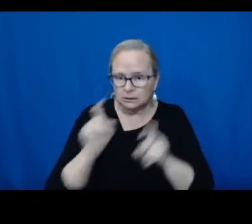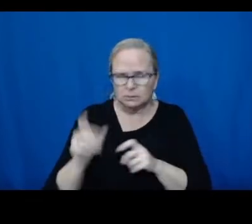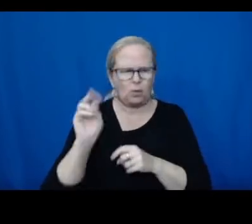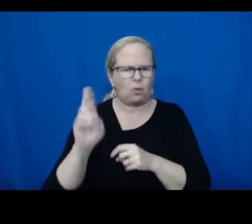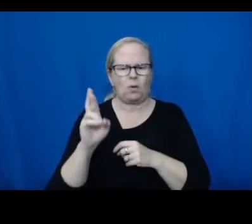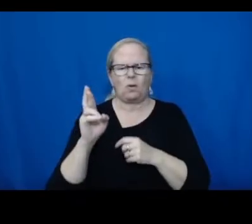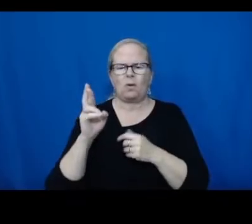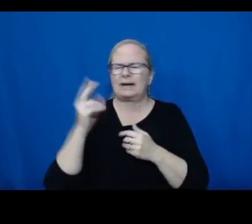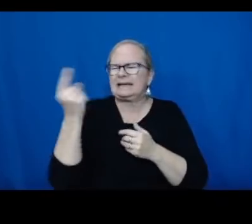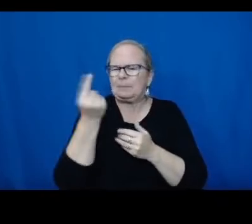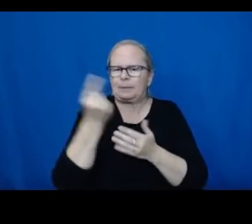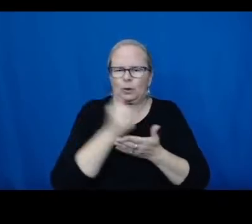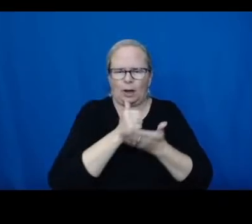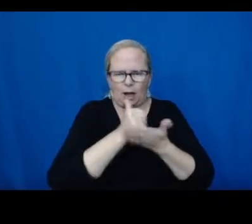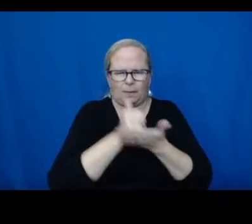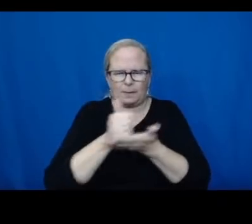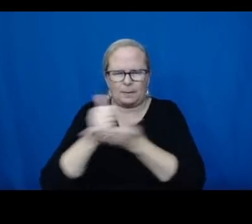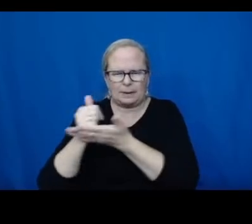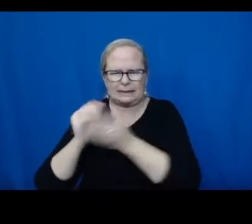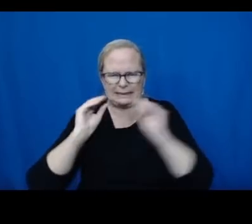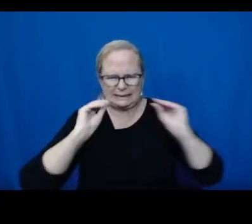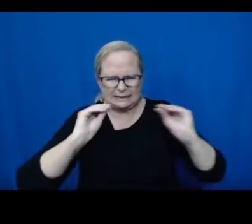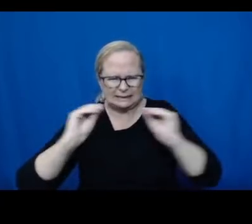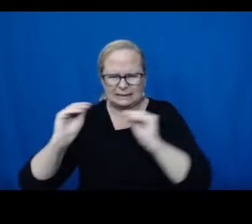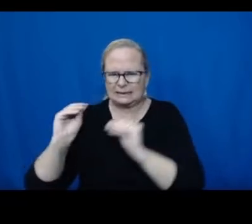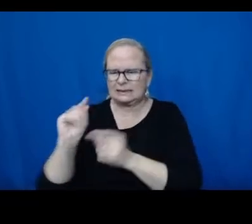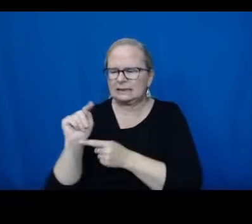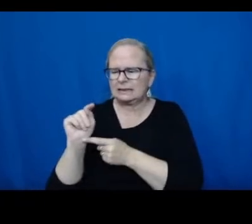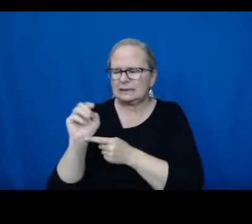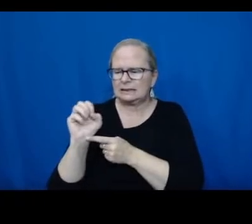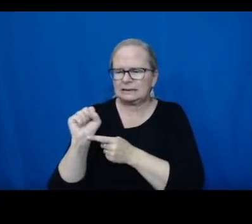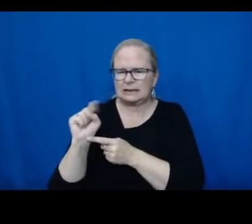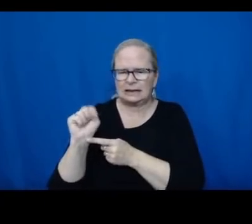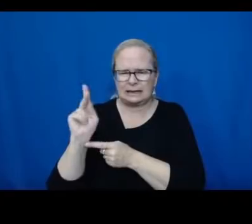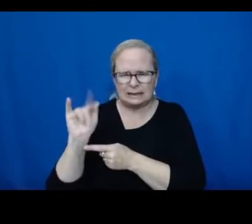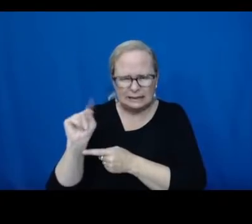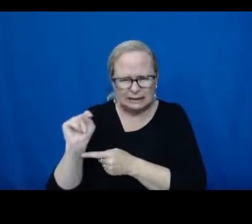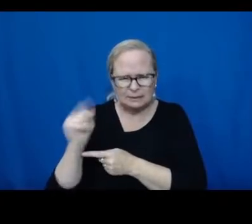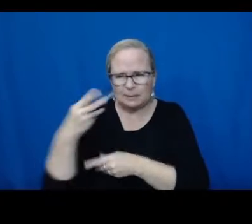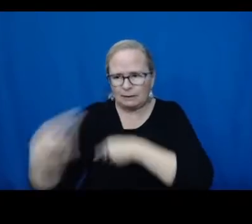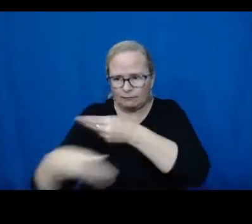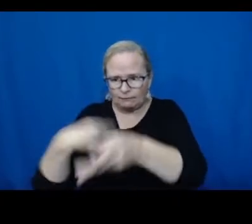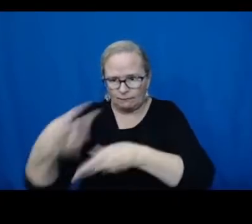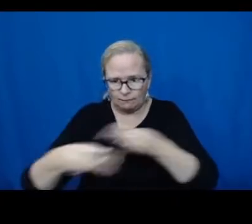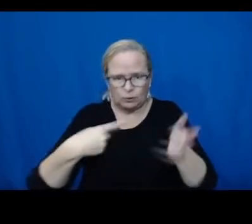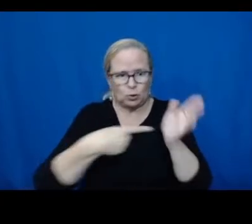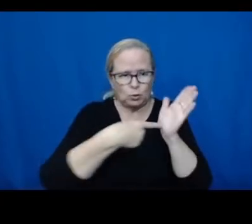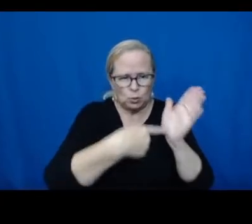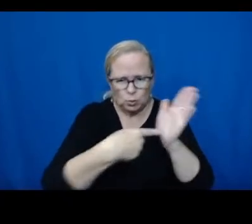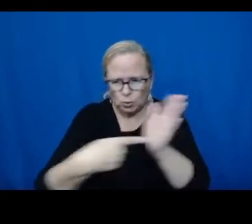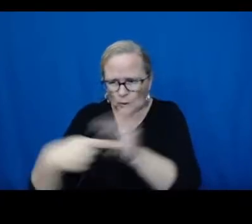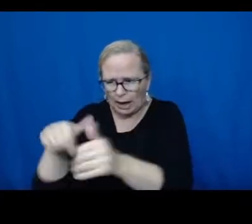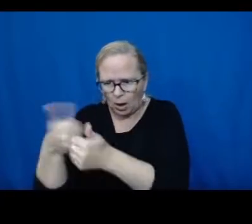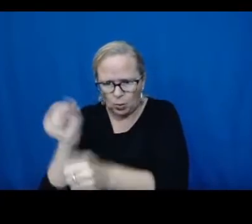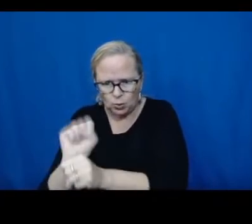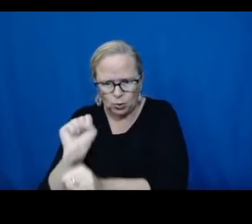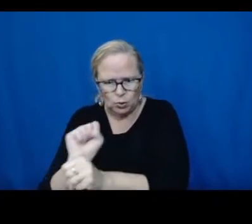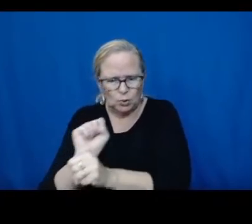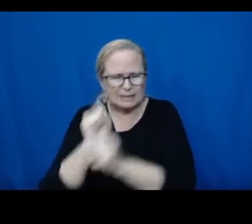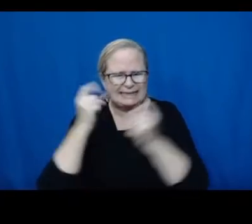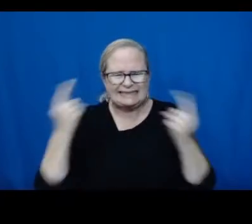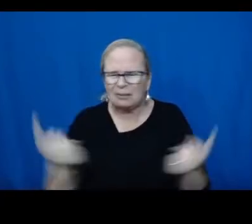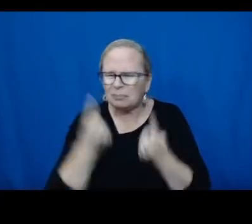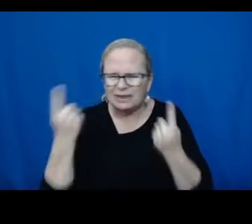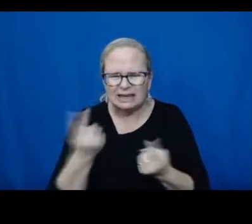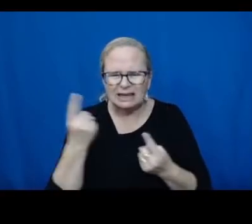out to folks. And I can't underestimate the impact people have found that being a part of